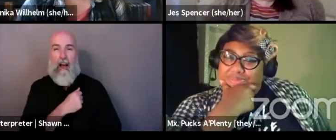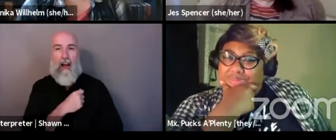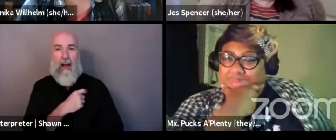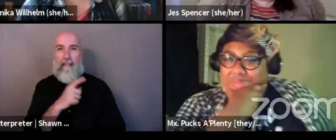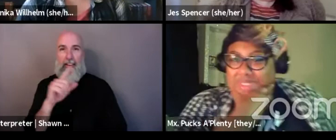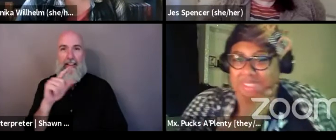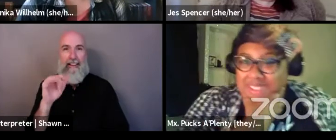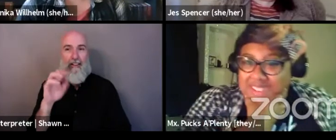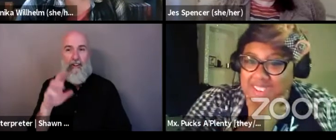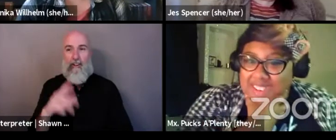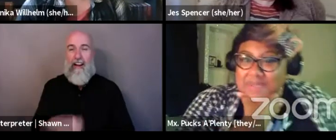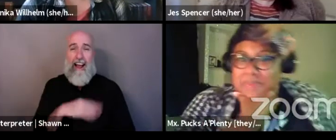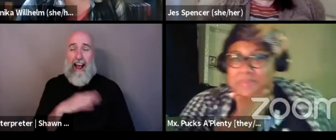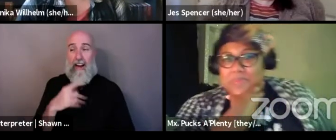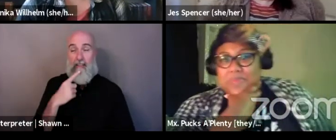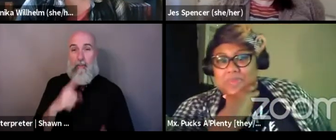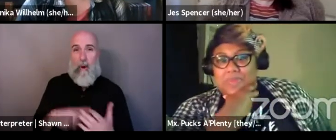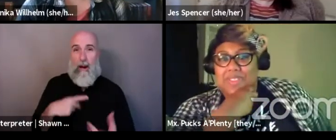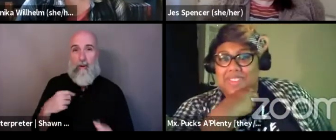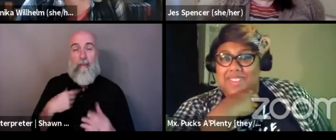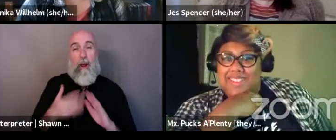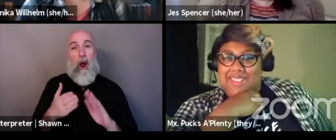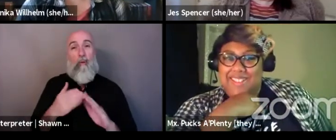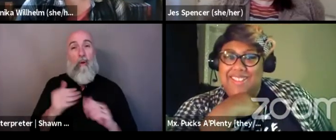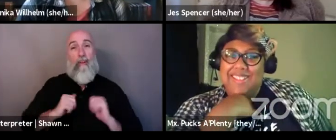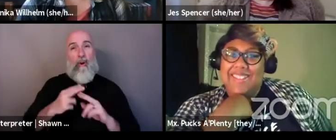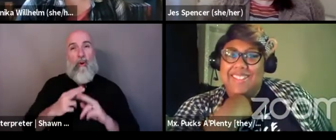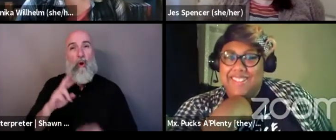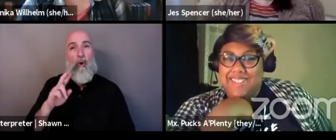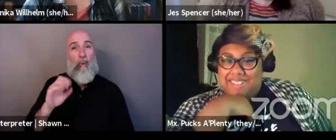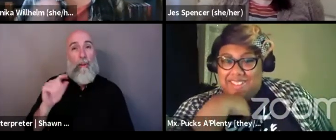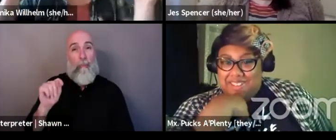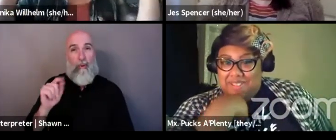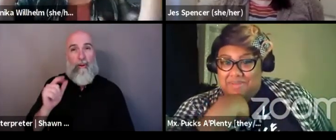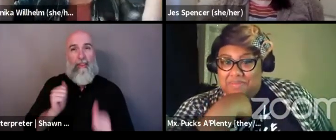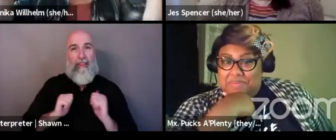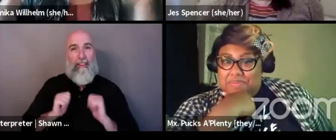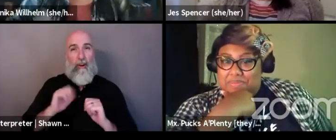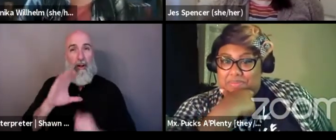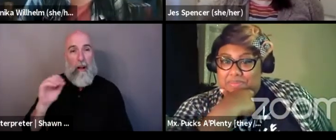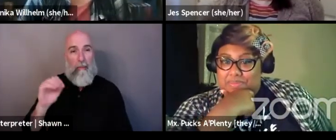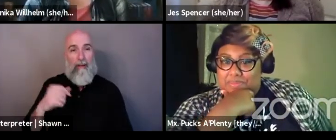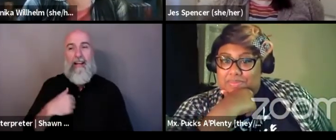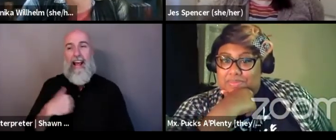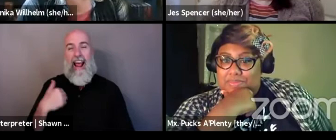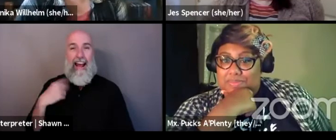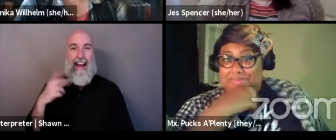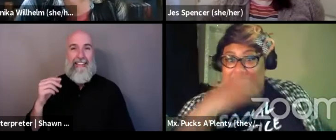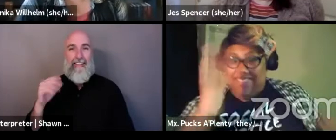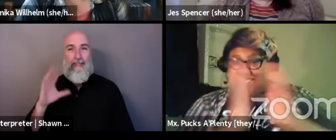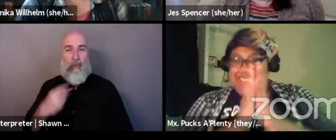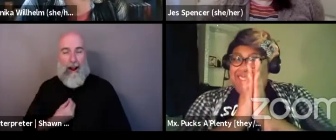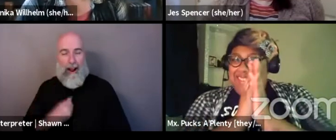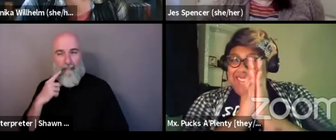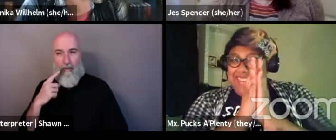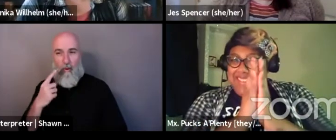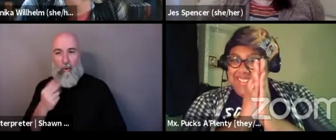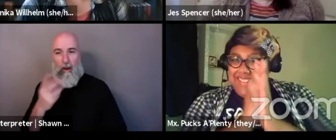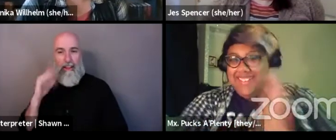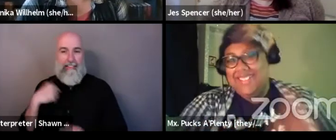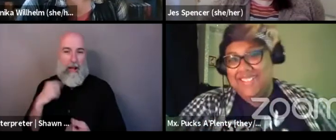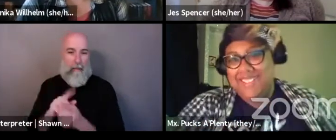say anything that what I do. I run a theater company called Reboot Theater Company. I also did drag for a while, which is how I met Pucks.